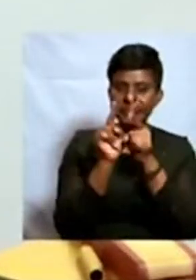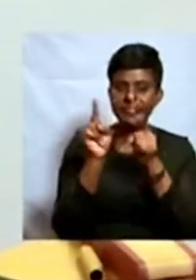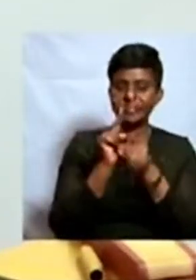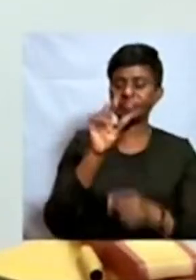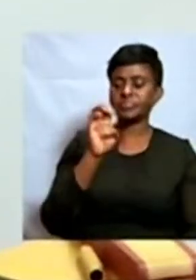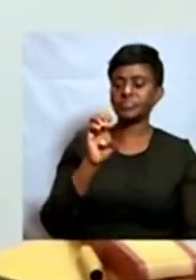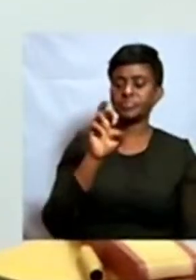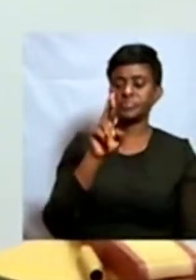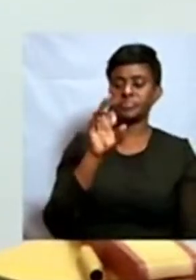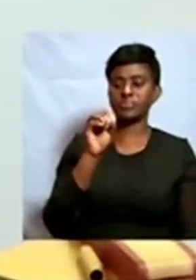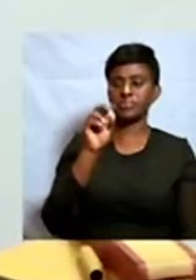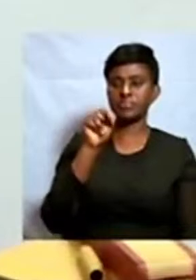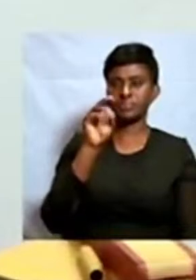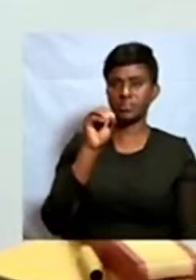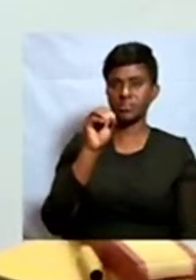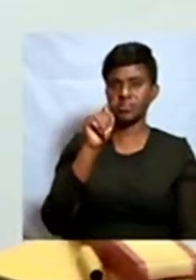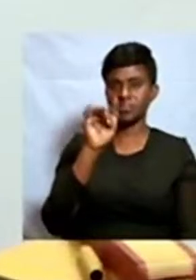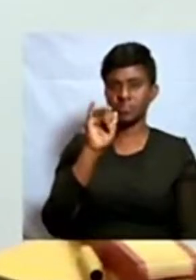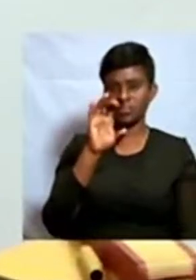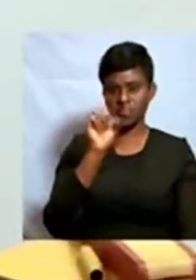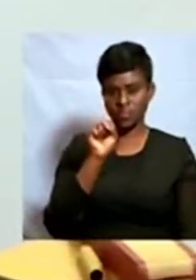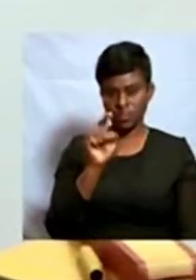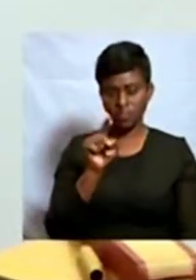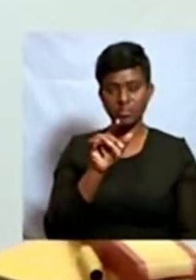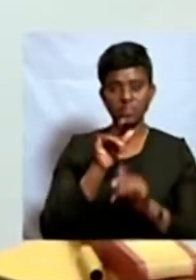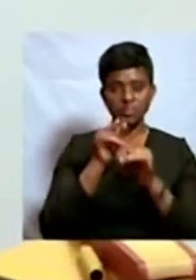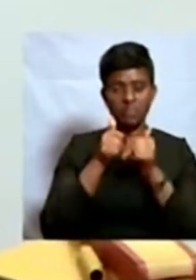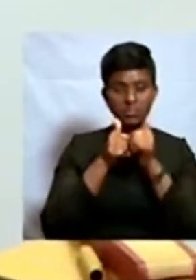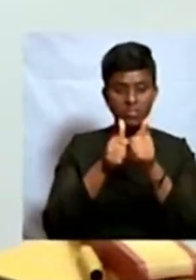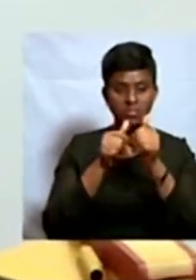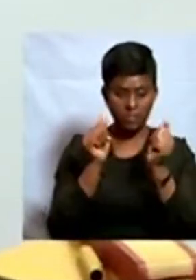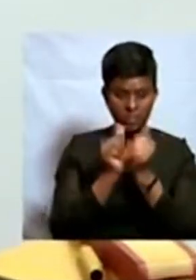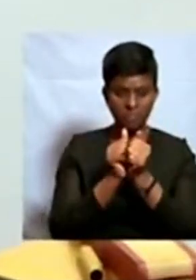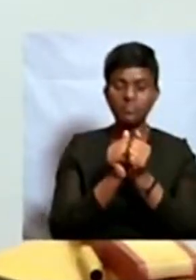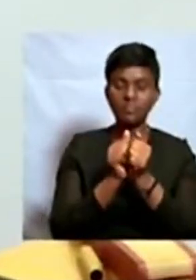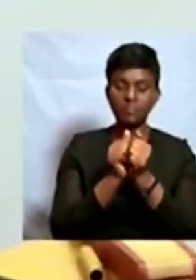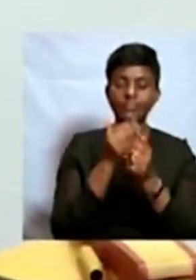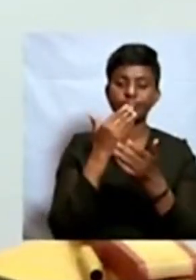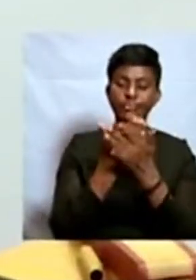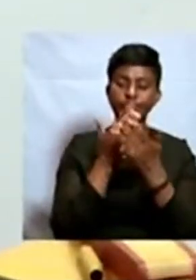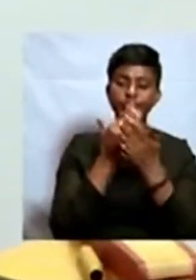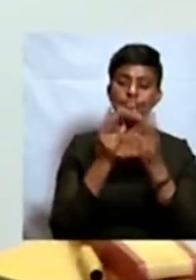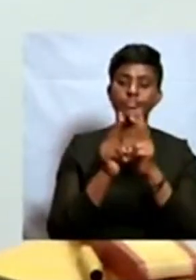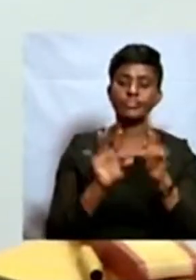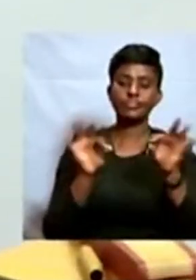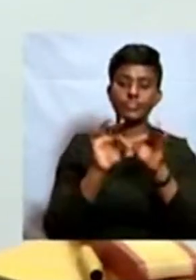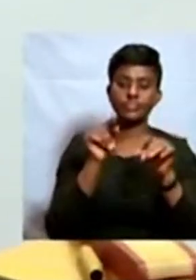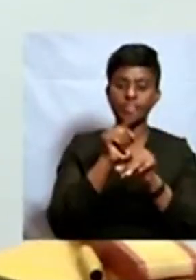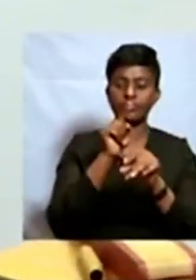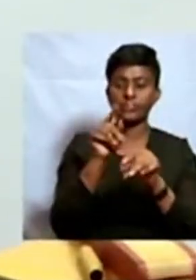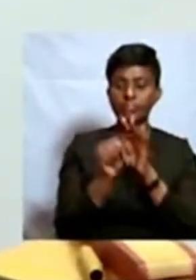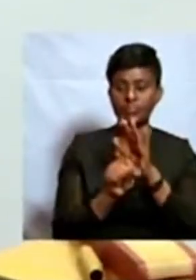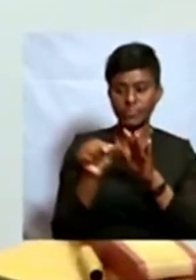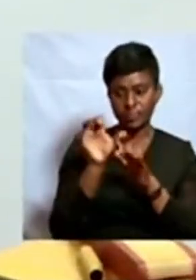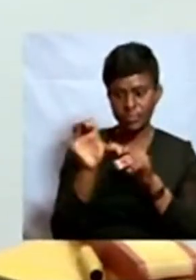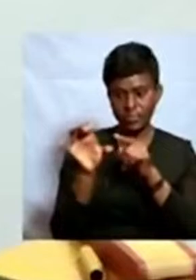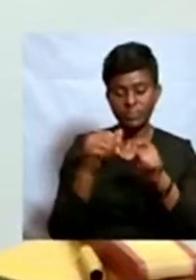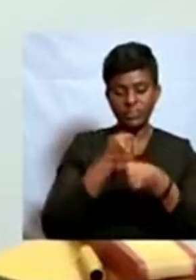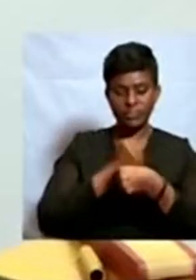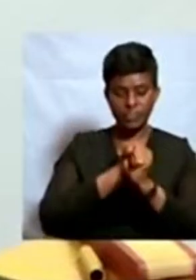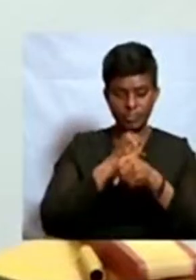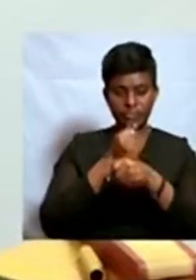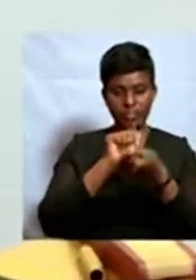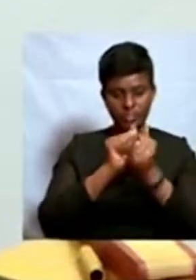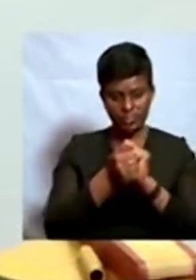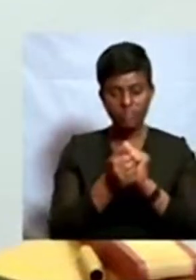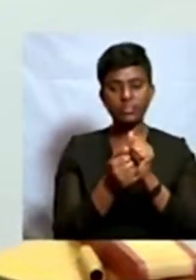aeronautics charts in accordance with the relevant annex. This section has been amended by the